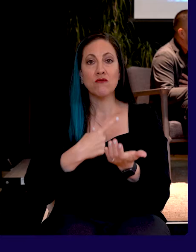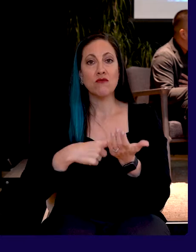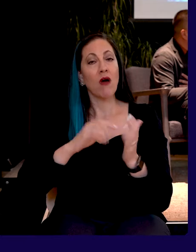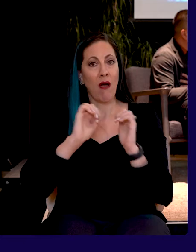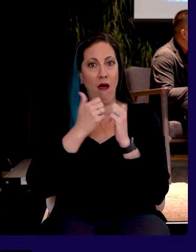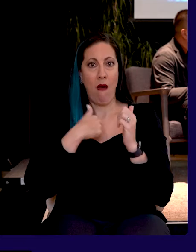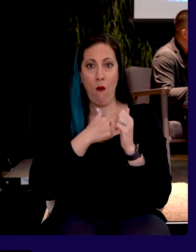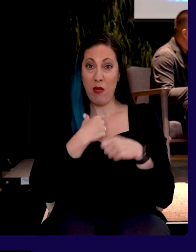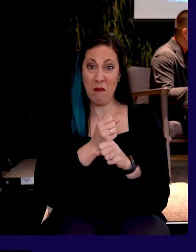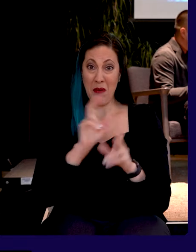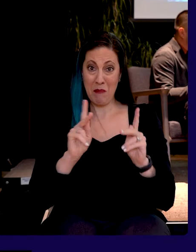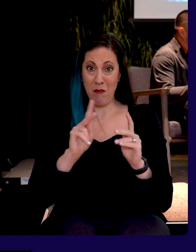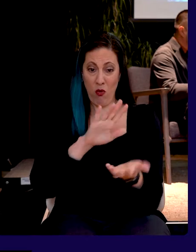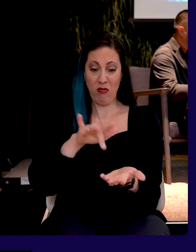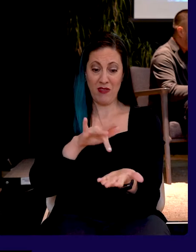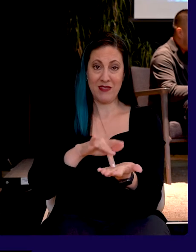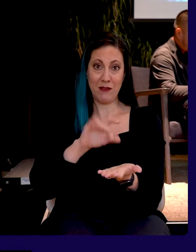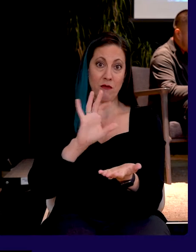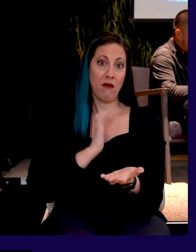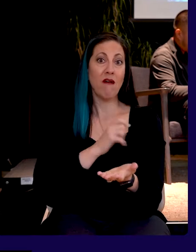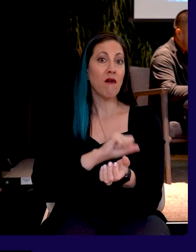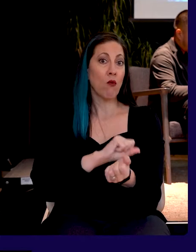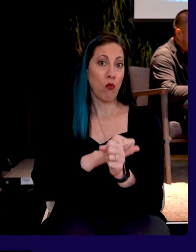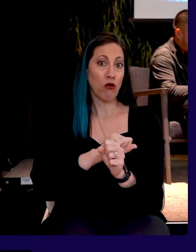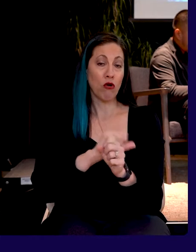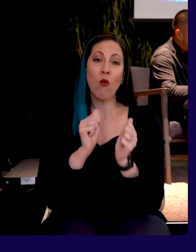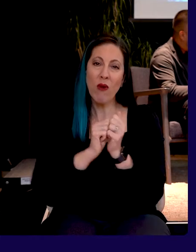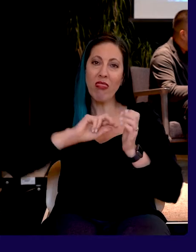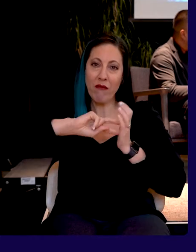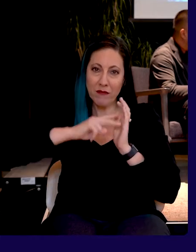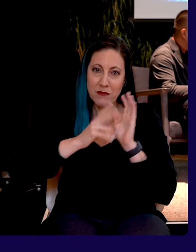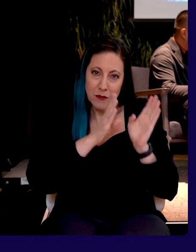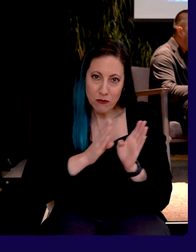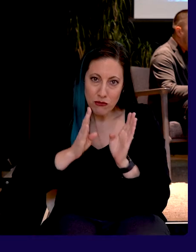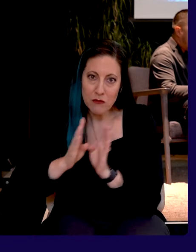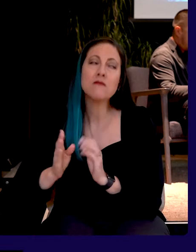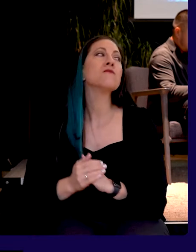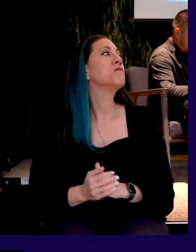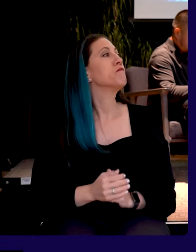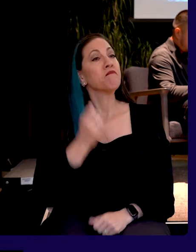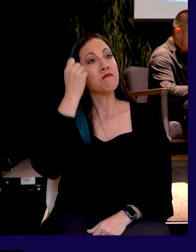center people in the work that we are doing with intentionality. We're going to start off